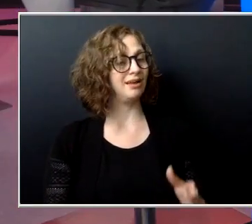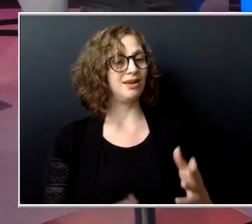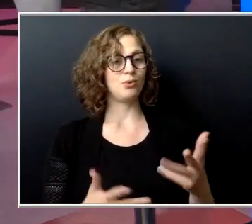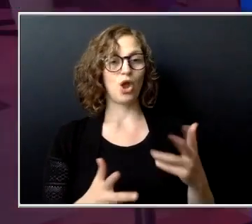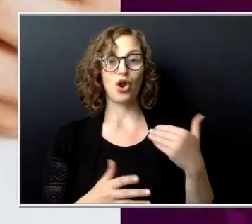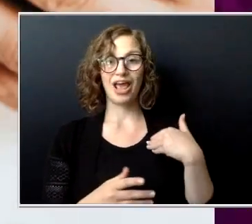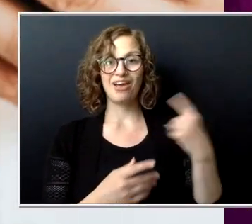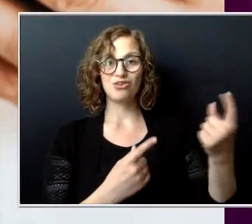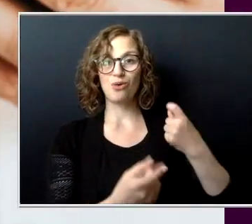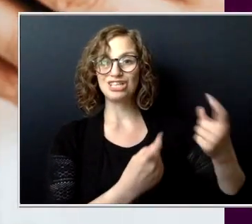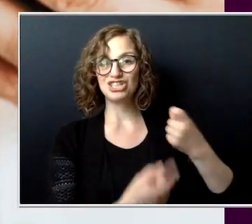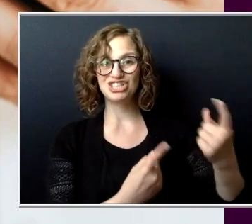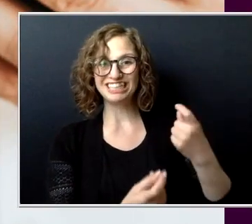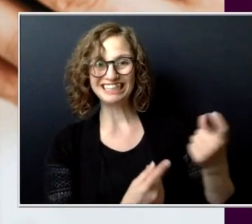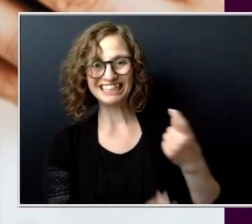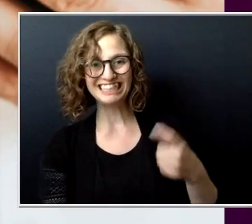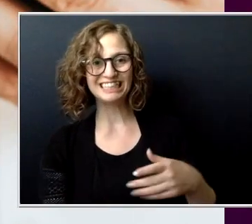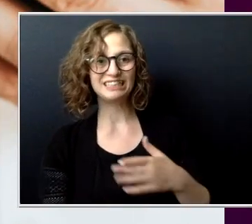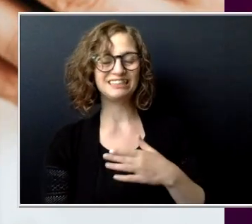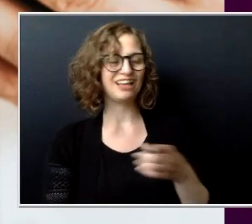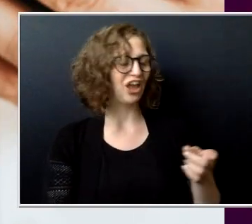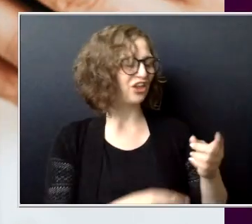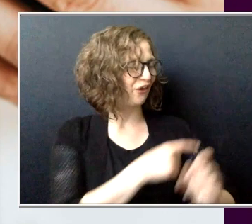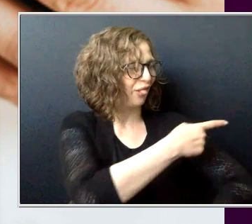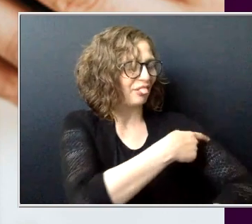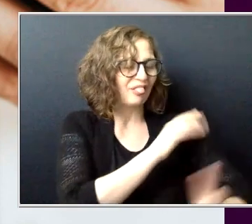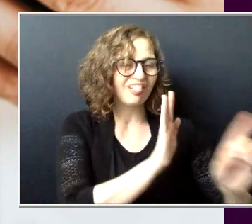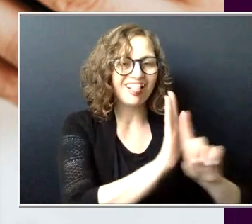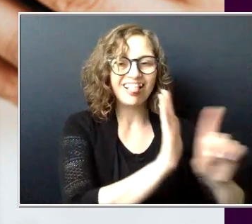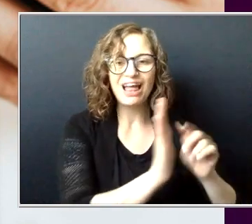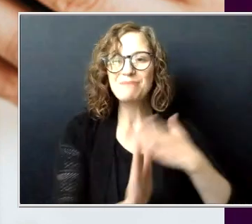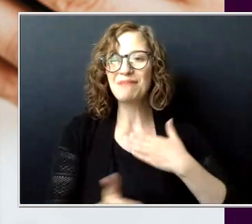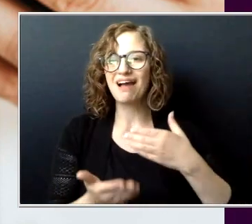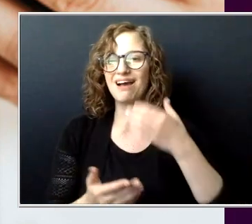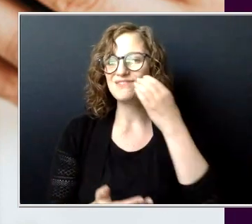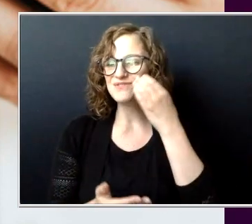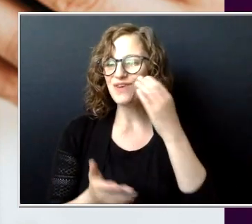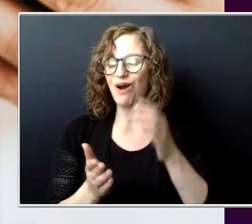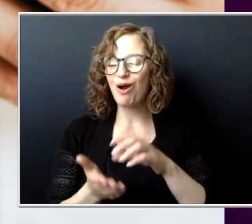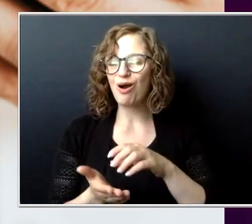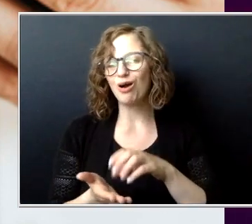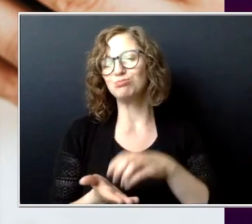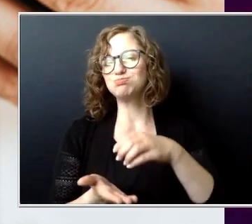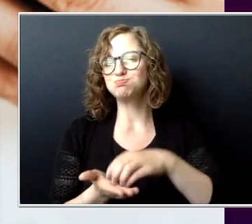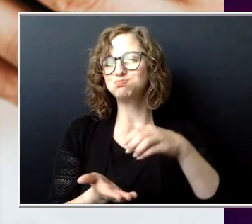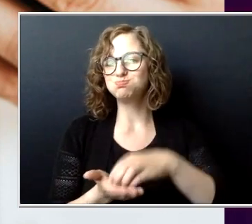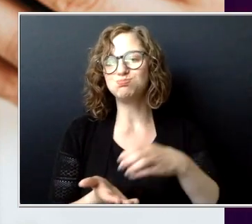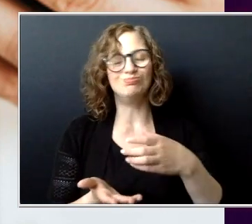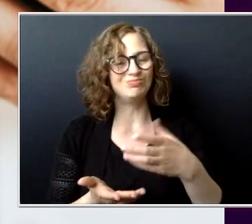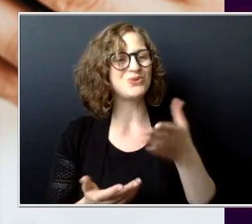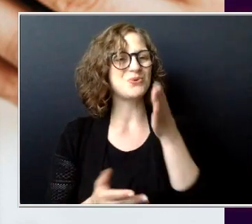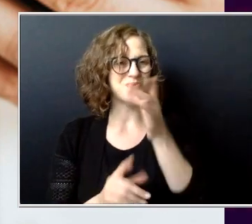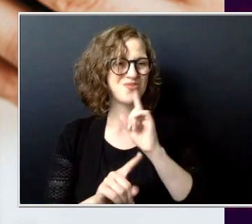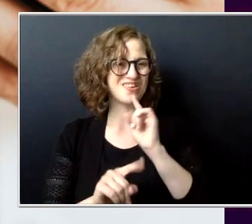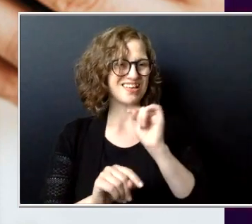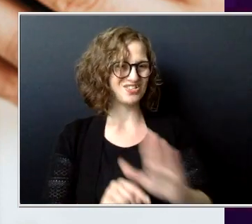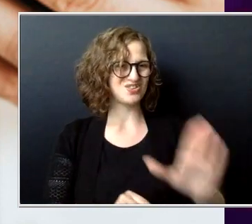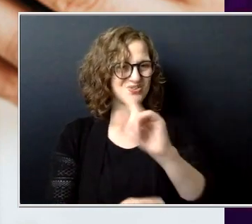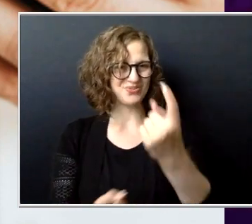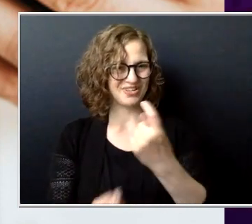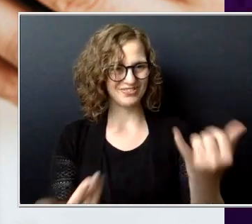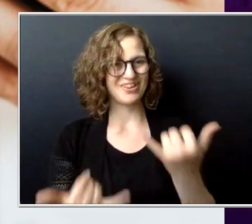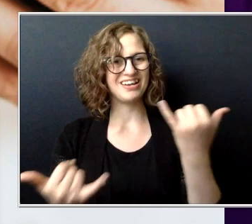Your thing's dinging. My phone's buzzing. So we're going to get to our community questions right now. You can send them to us in real time. We are on YouTube, Facebook, the